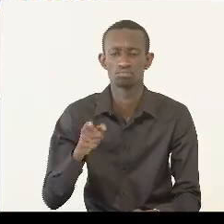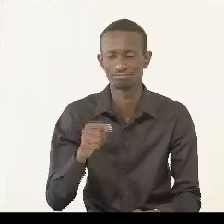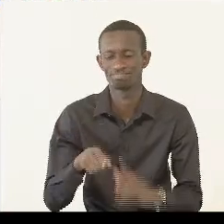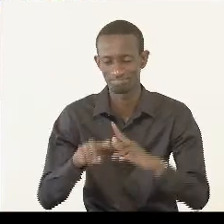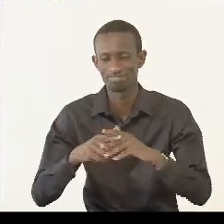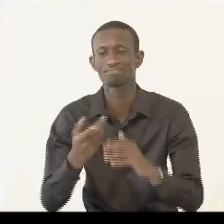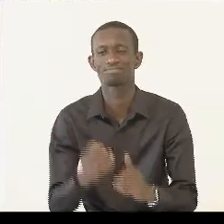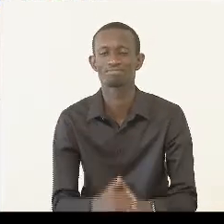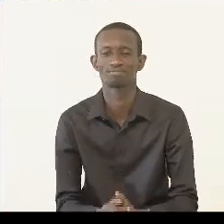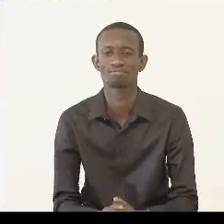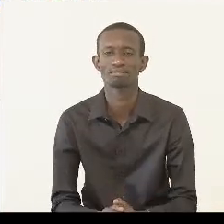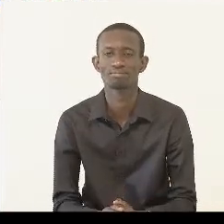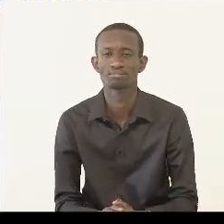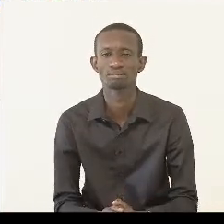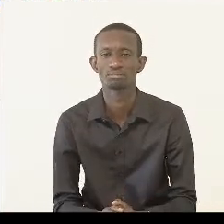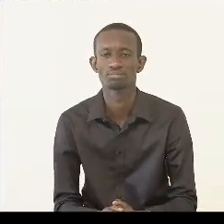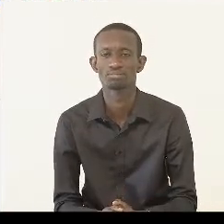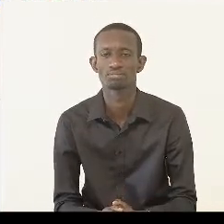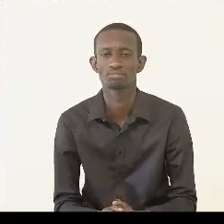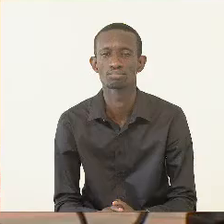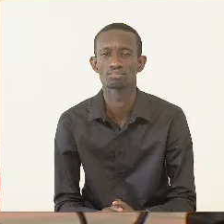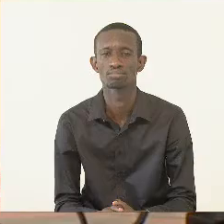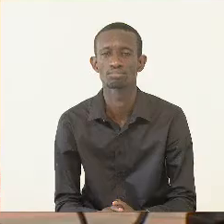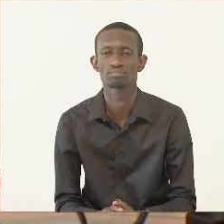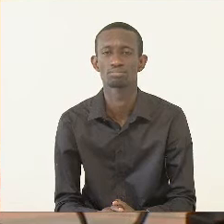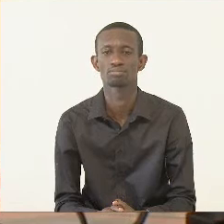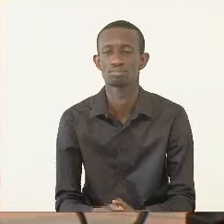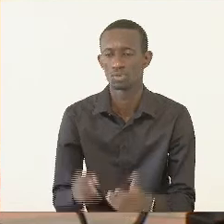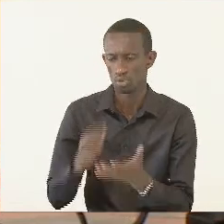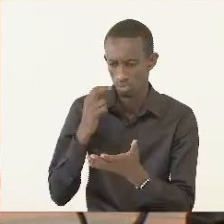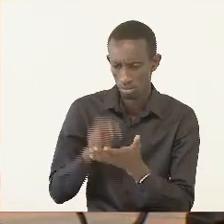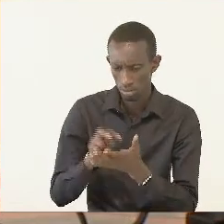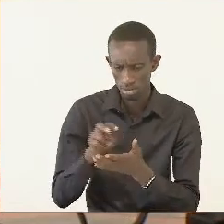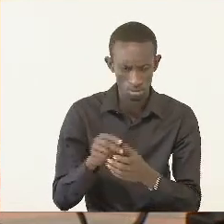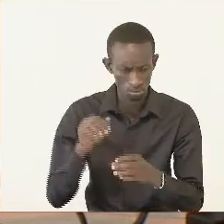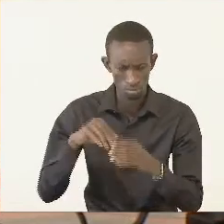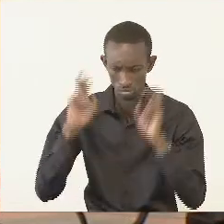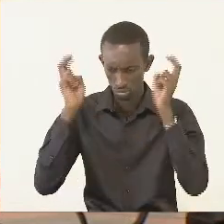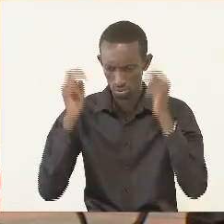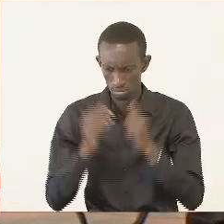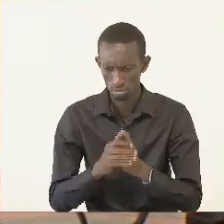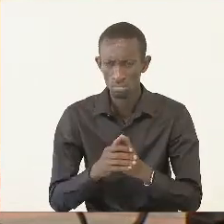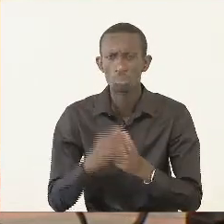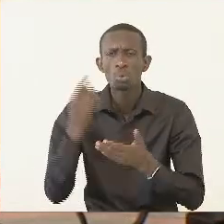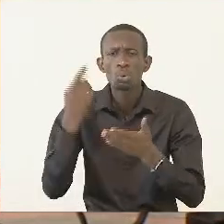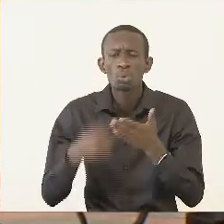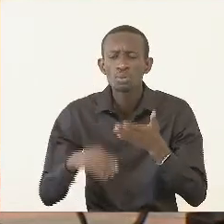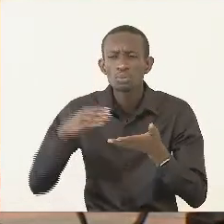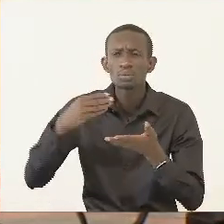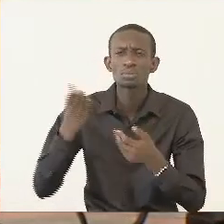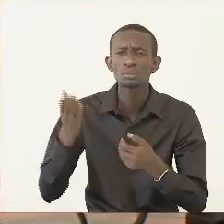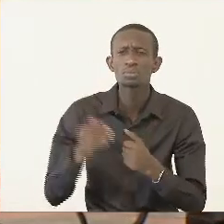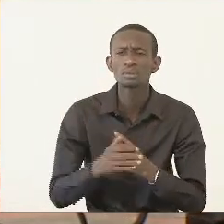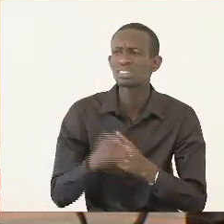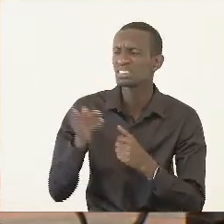go. So we have to recall back and see during that process, what exactly have we been having? Is